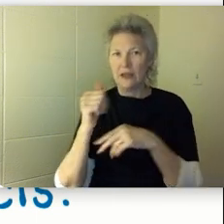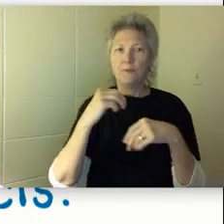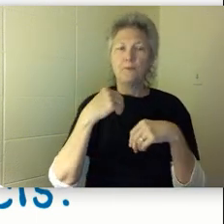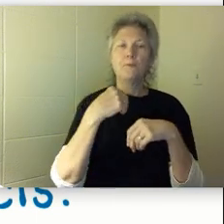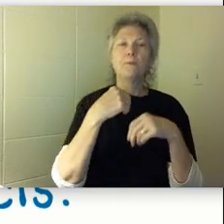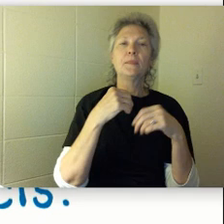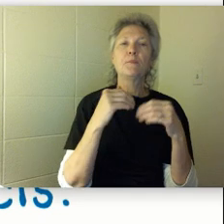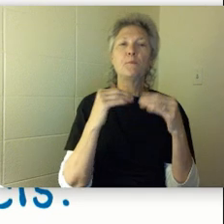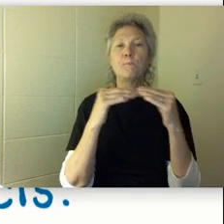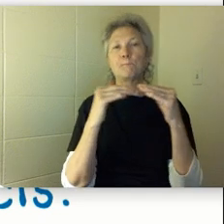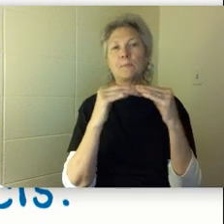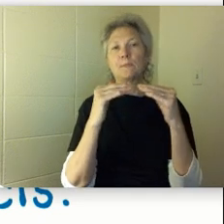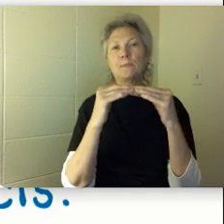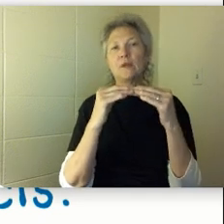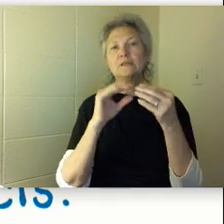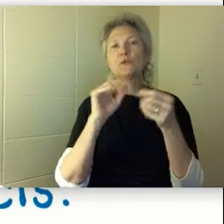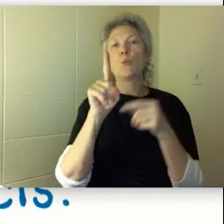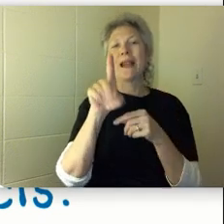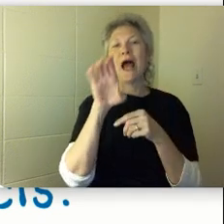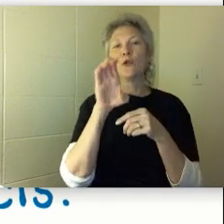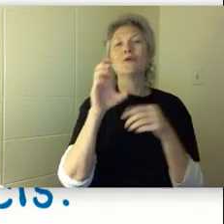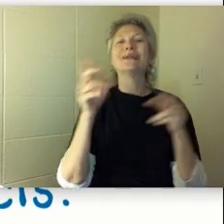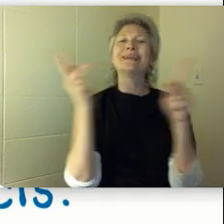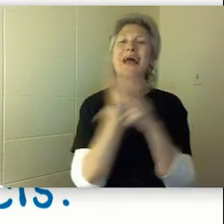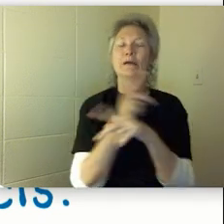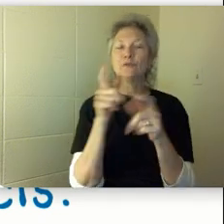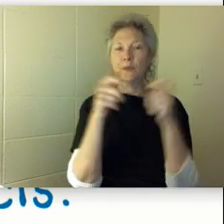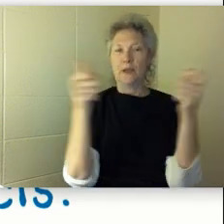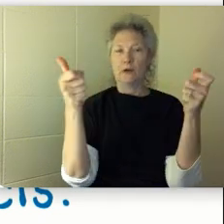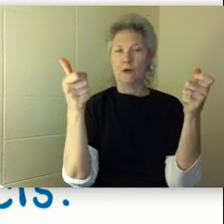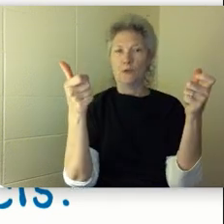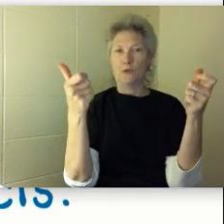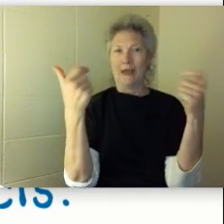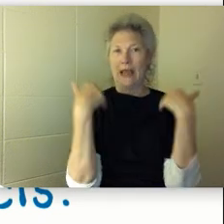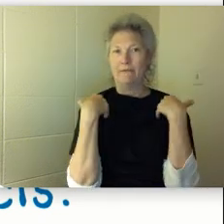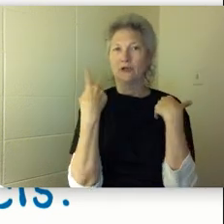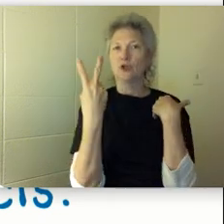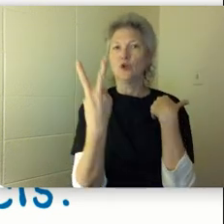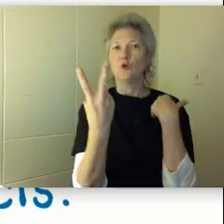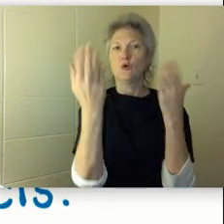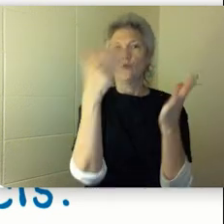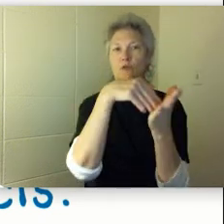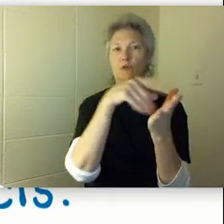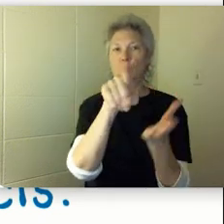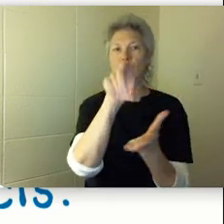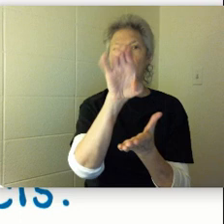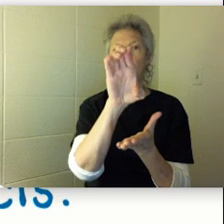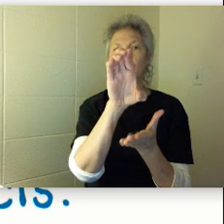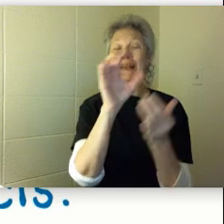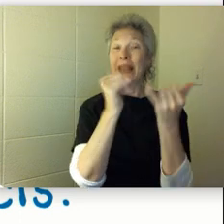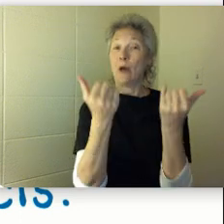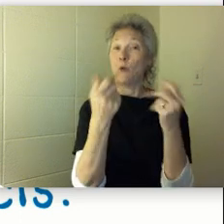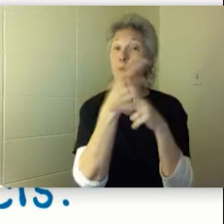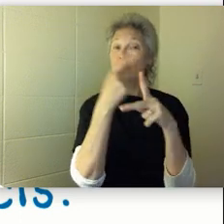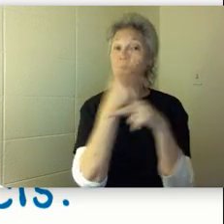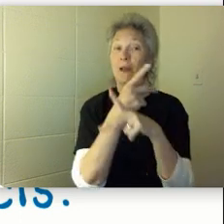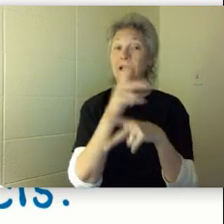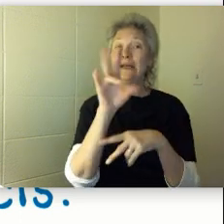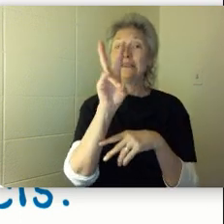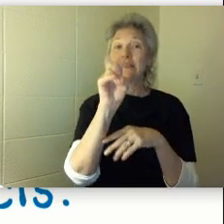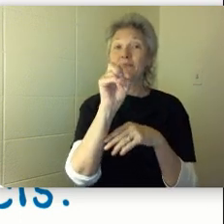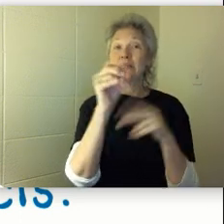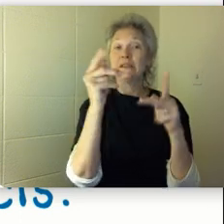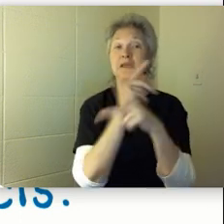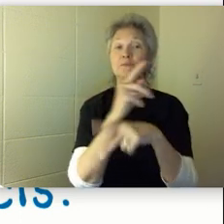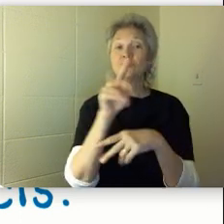number 100 times bigger. We now have 2,100. Now we'll multiply 70